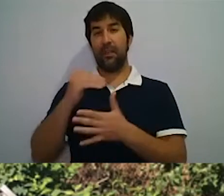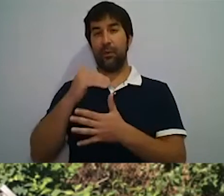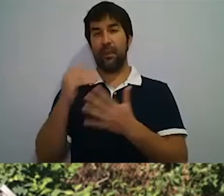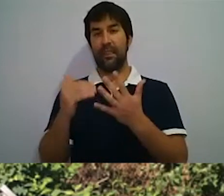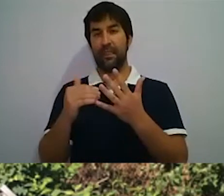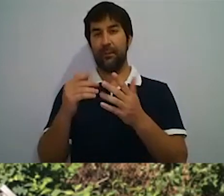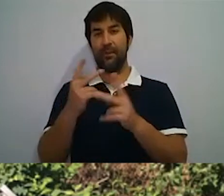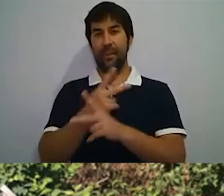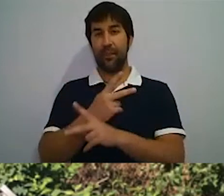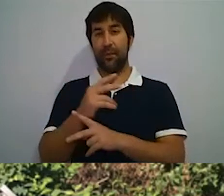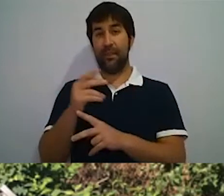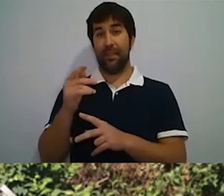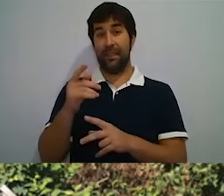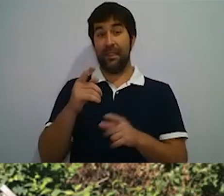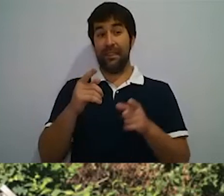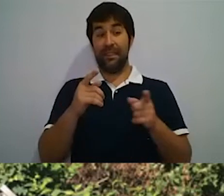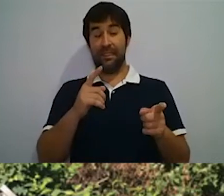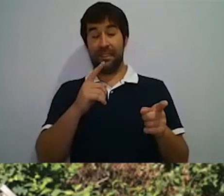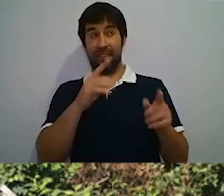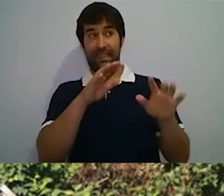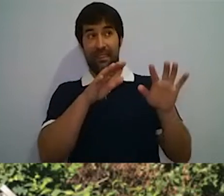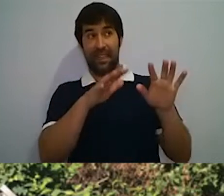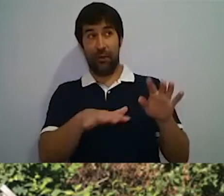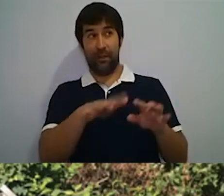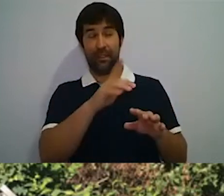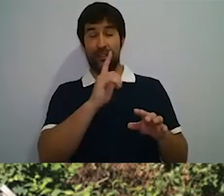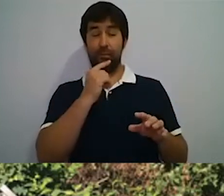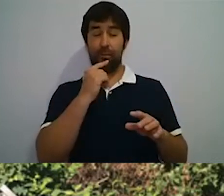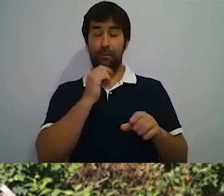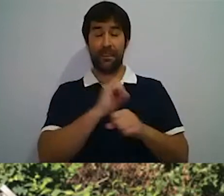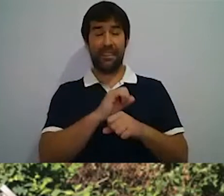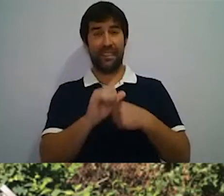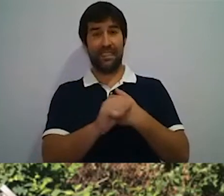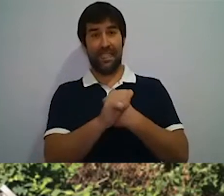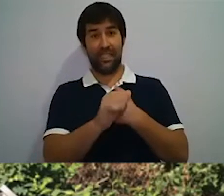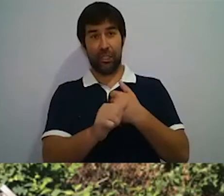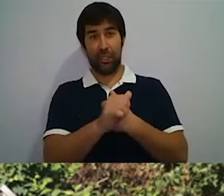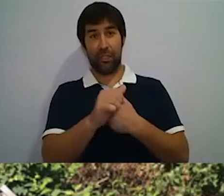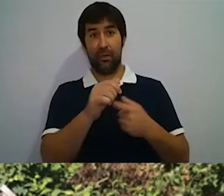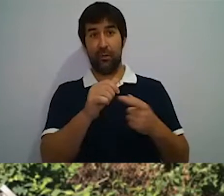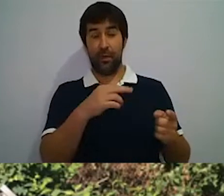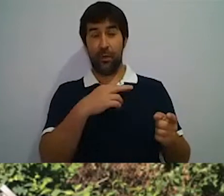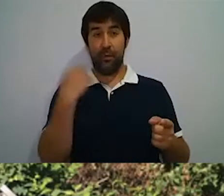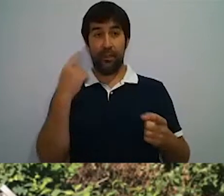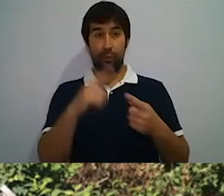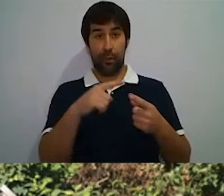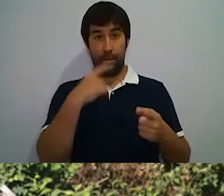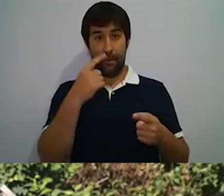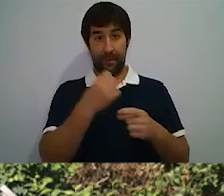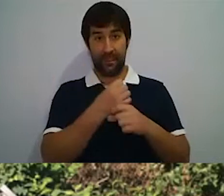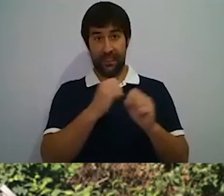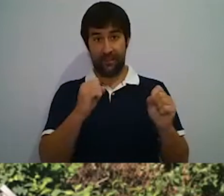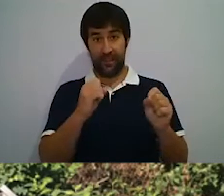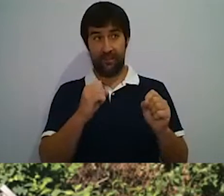as well as we think about these. But these are generally large scale investments. Bridge and retaining